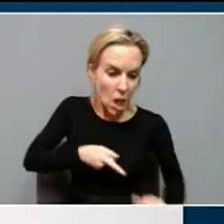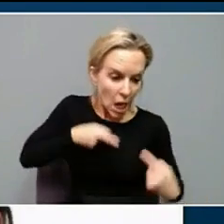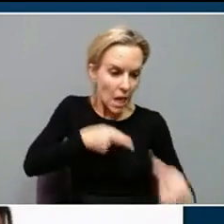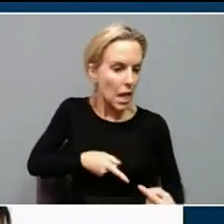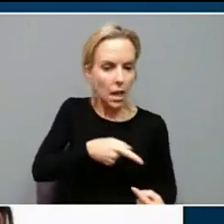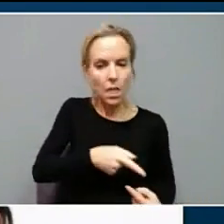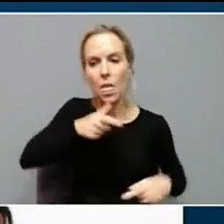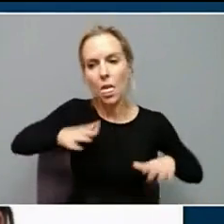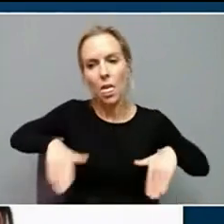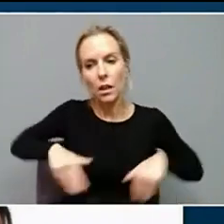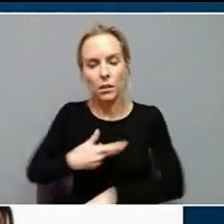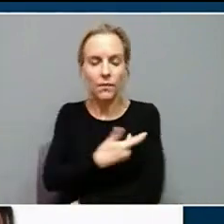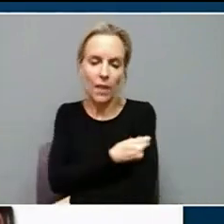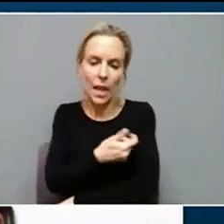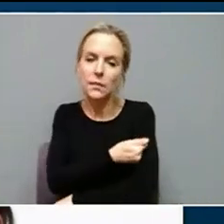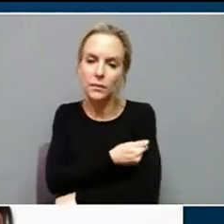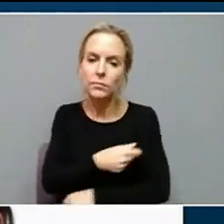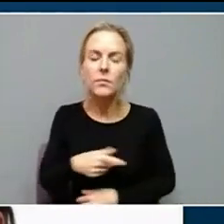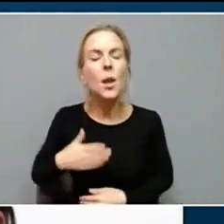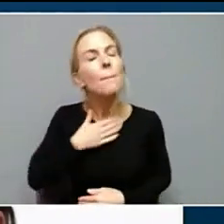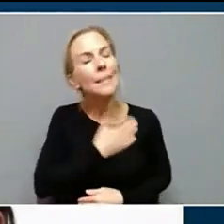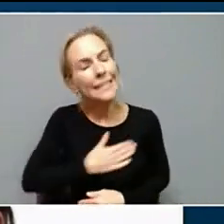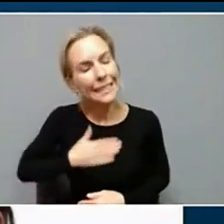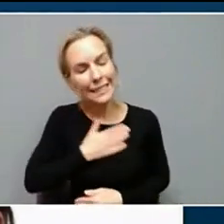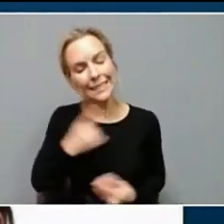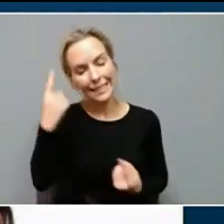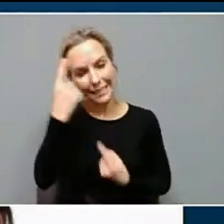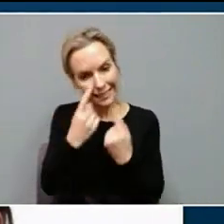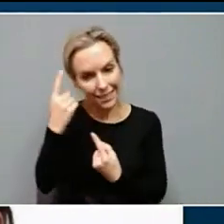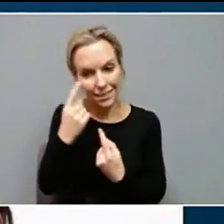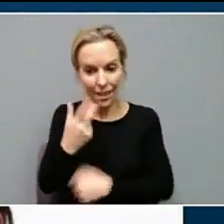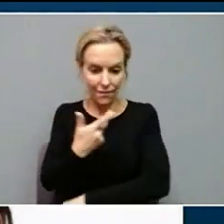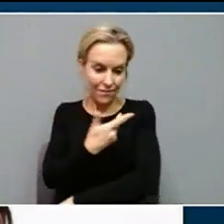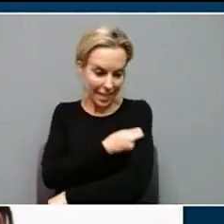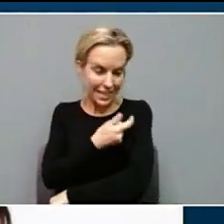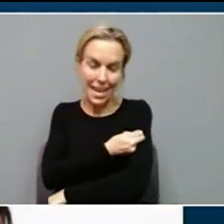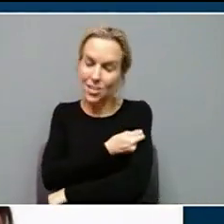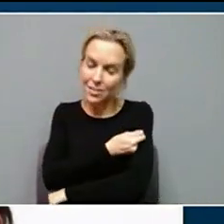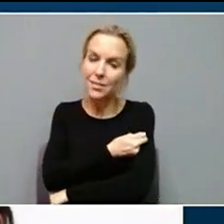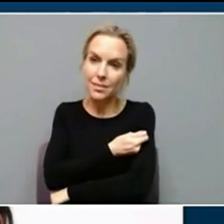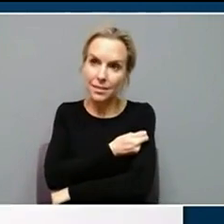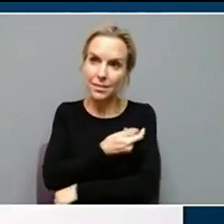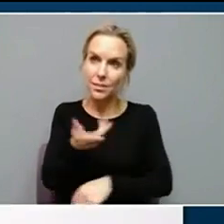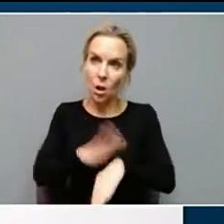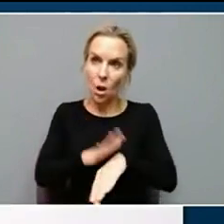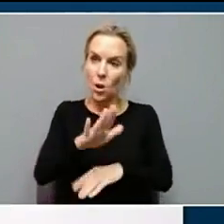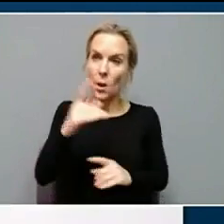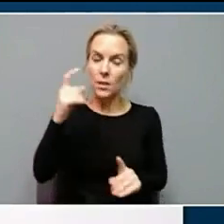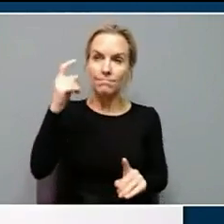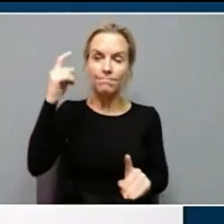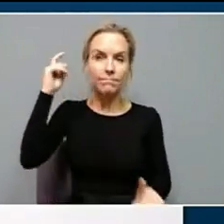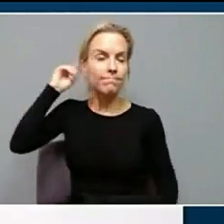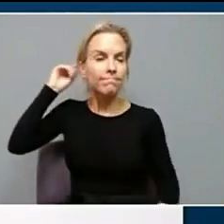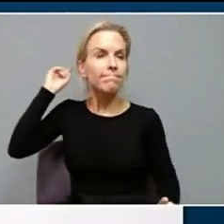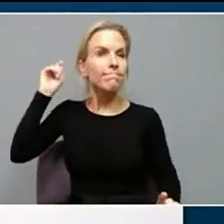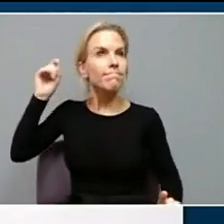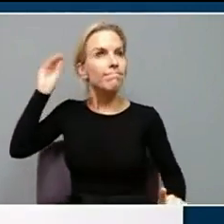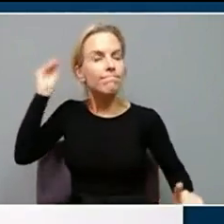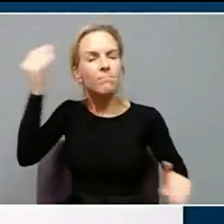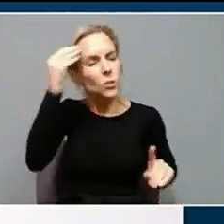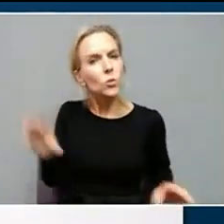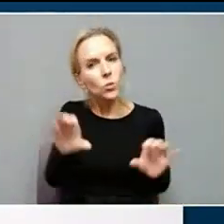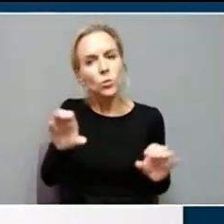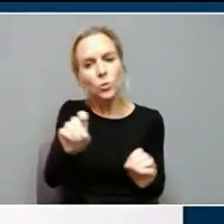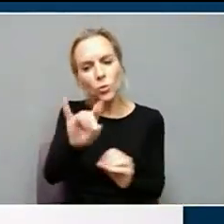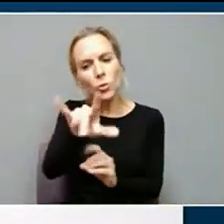the vaccine. Please consider if vaccination is on your mind, do it. Getting vaccinated is the number one